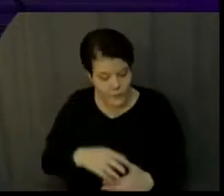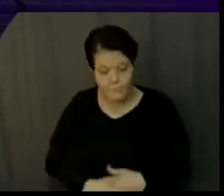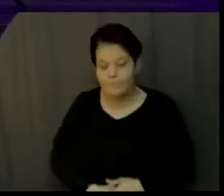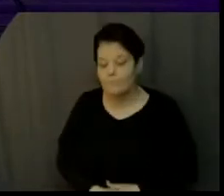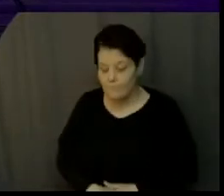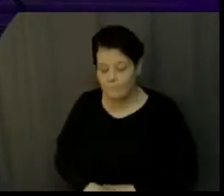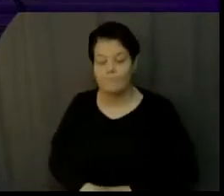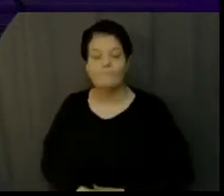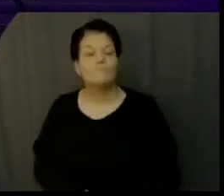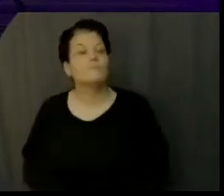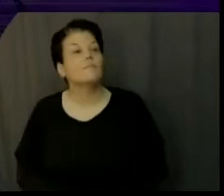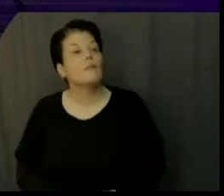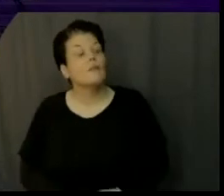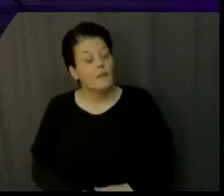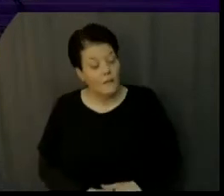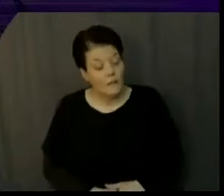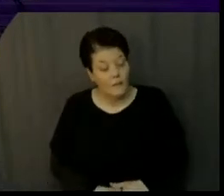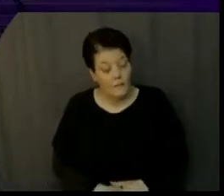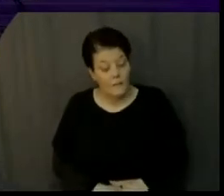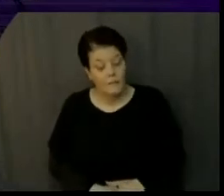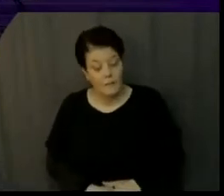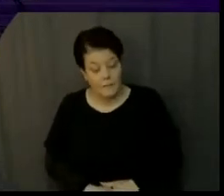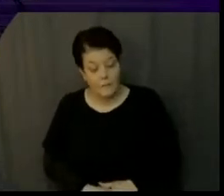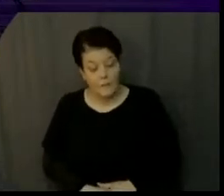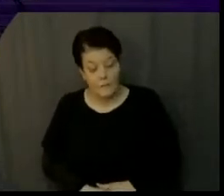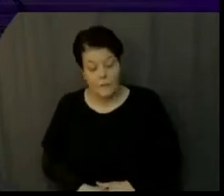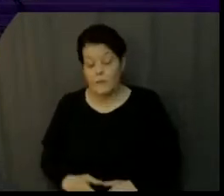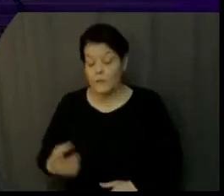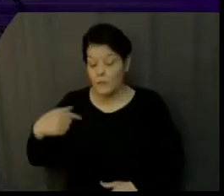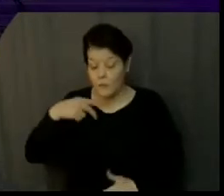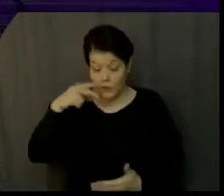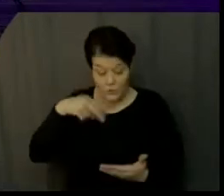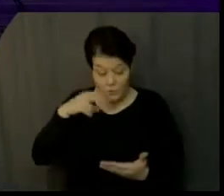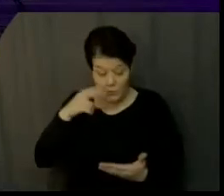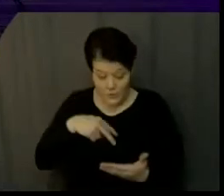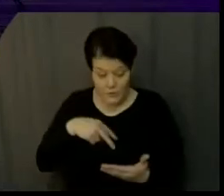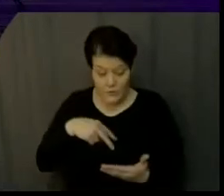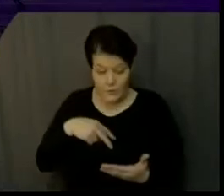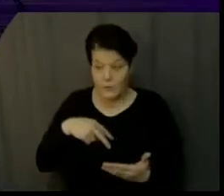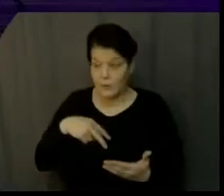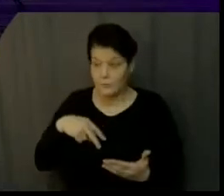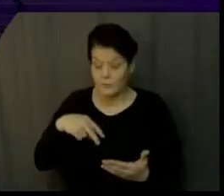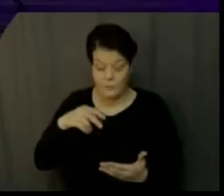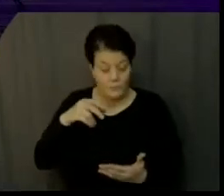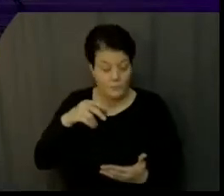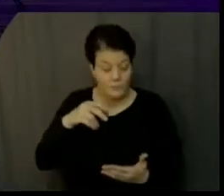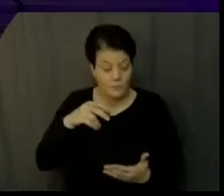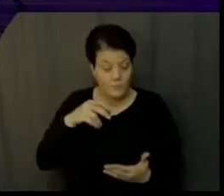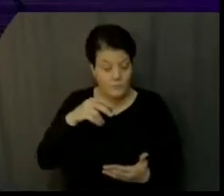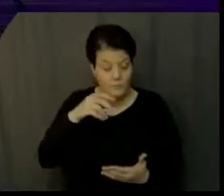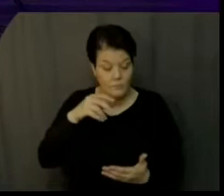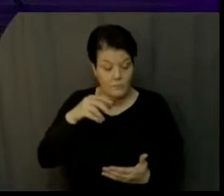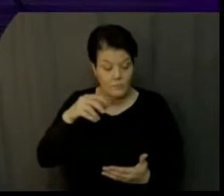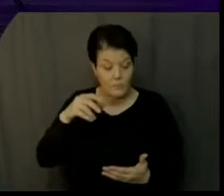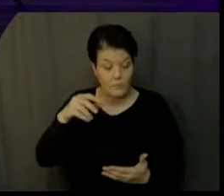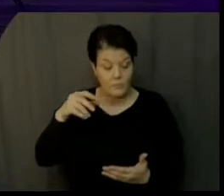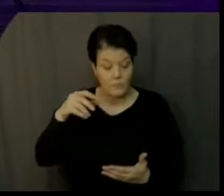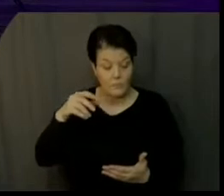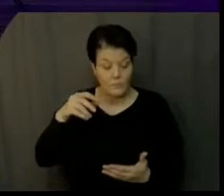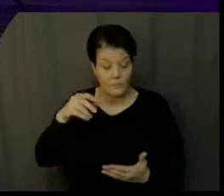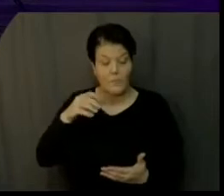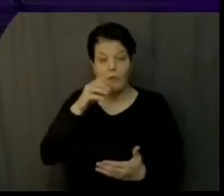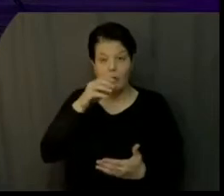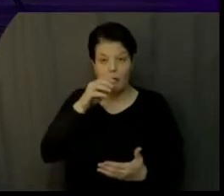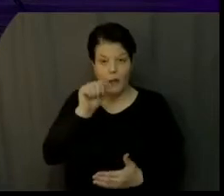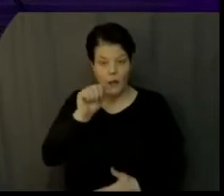And so we're going to talk through this passage in Acts 2, starting at verse 42. So go ahead and get your Bibles up. Hold it up. Repeat after